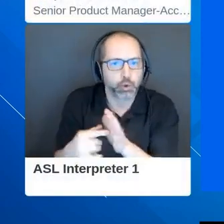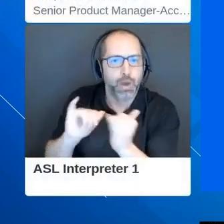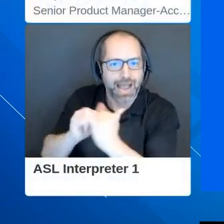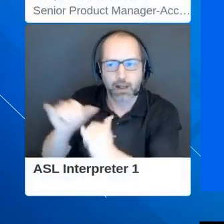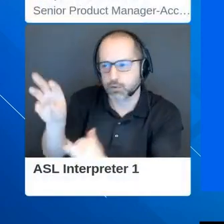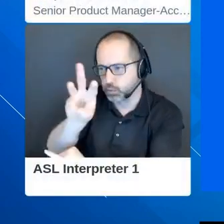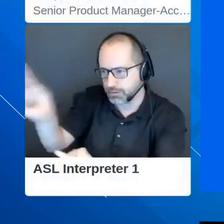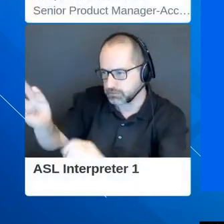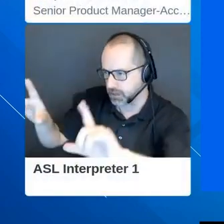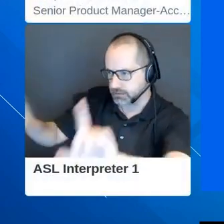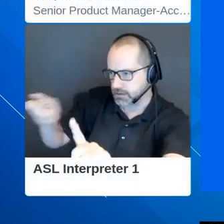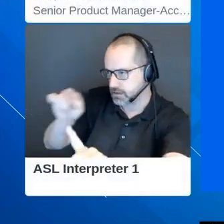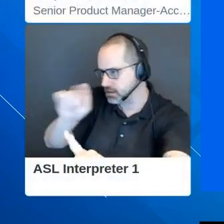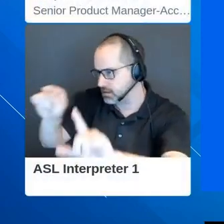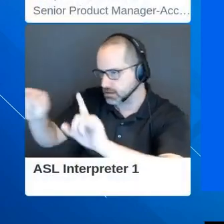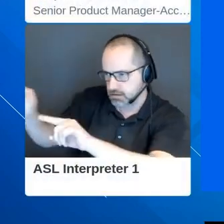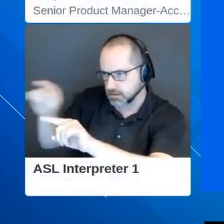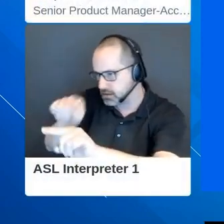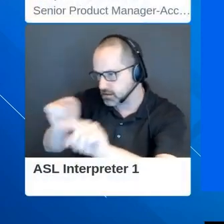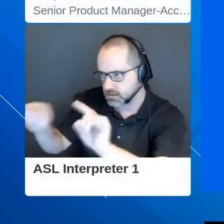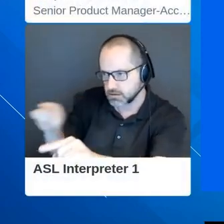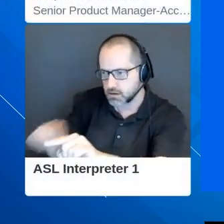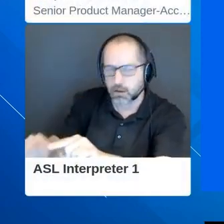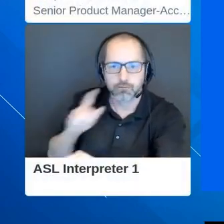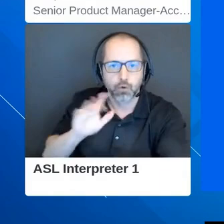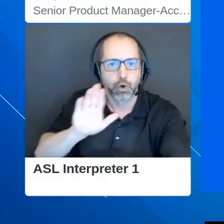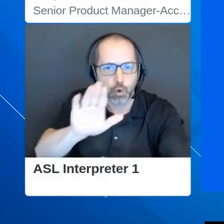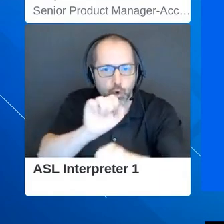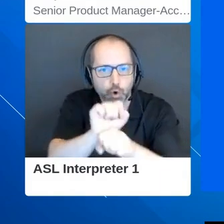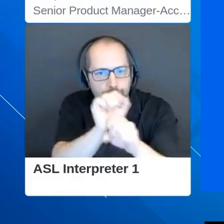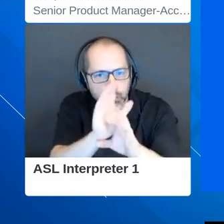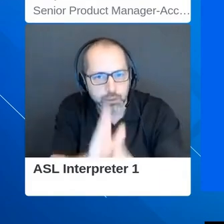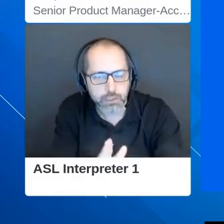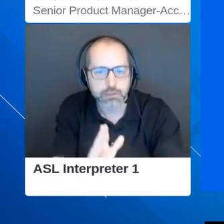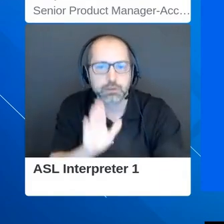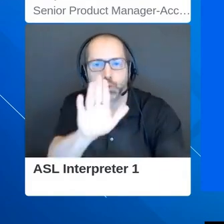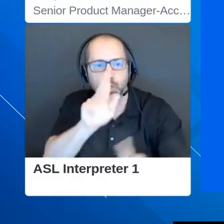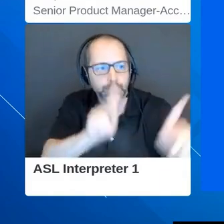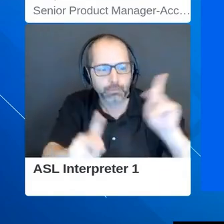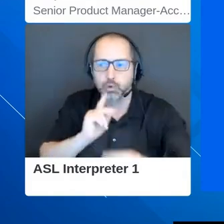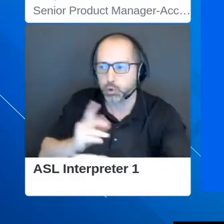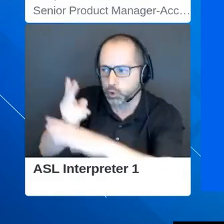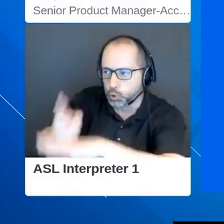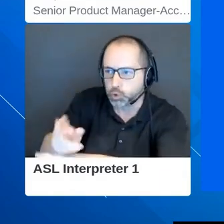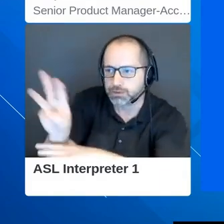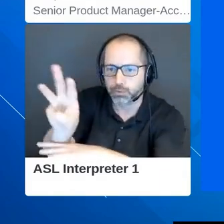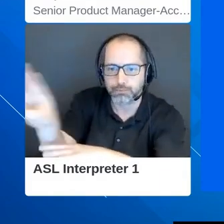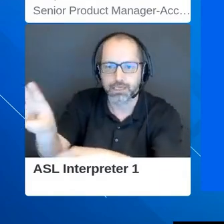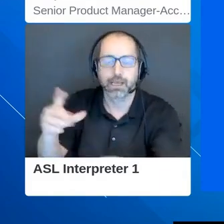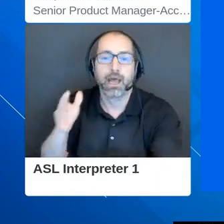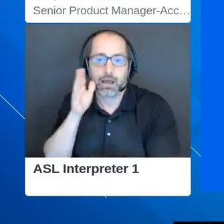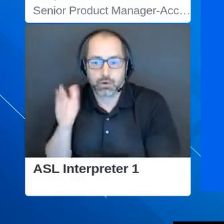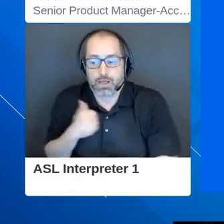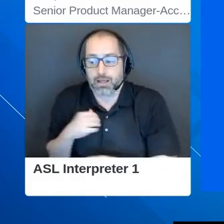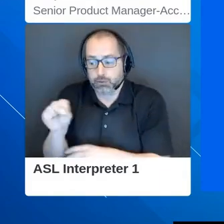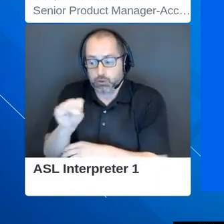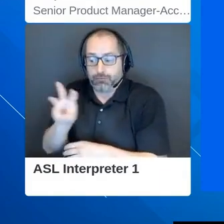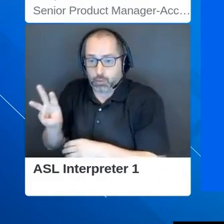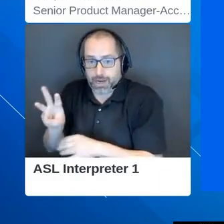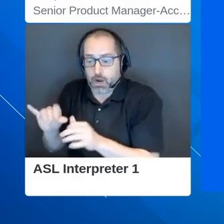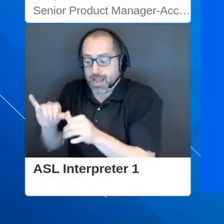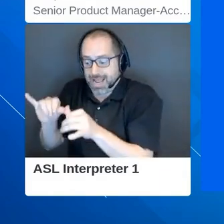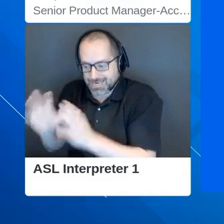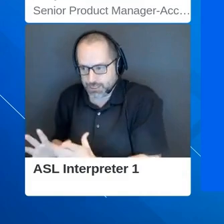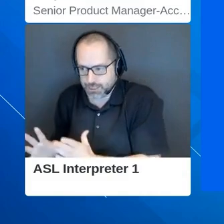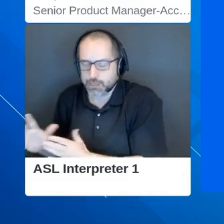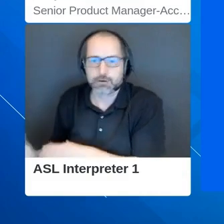attendee experience for your employees as they use your site. And we're also going to have a software engineer on to explain why those things